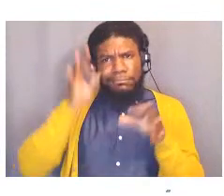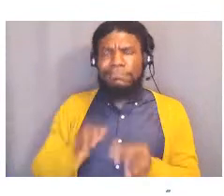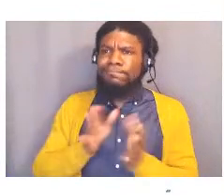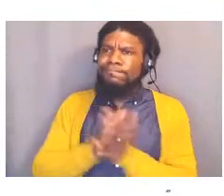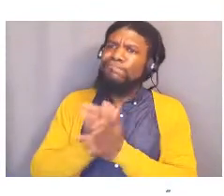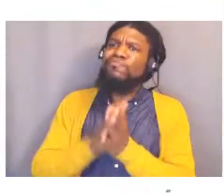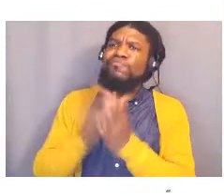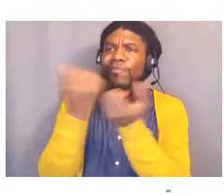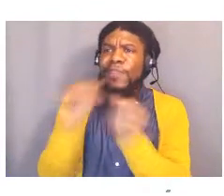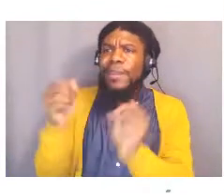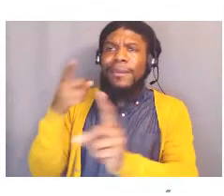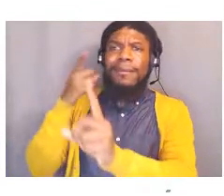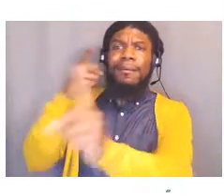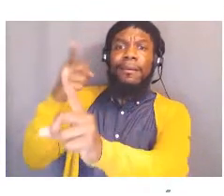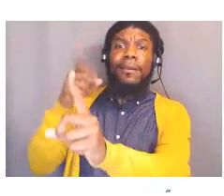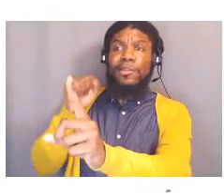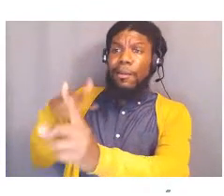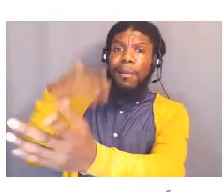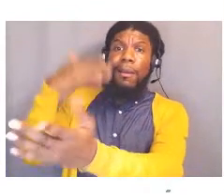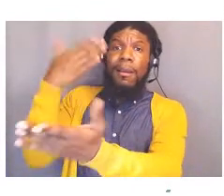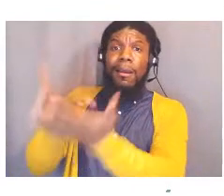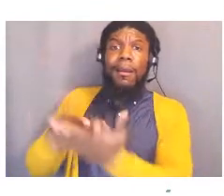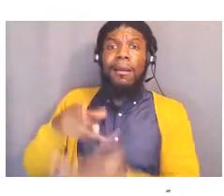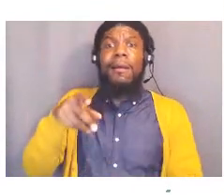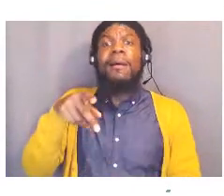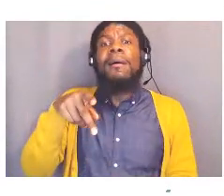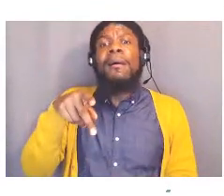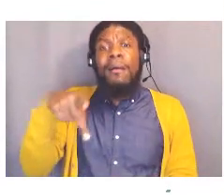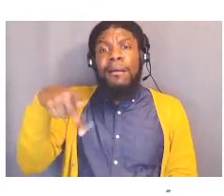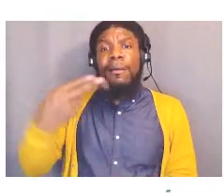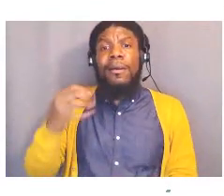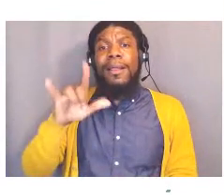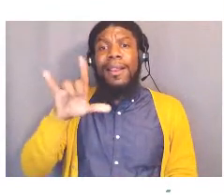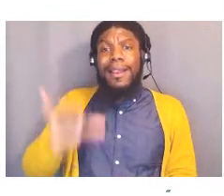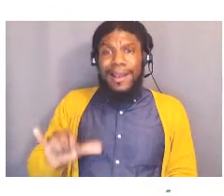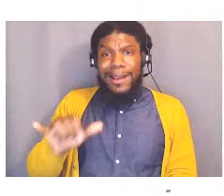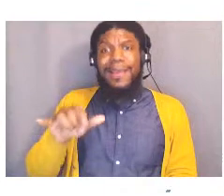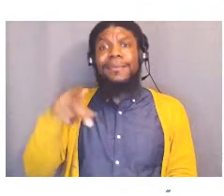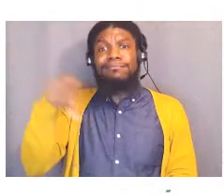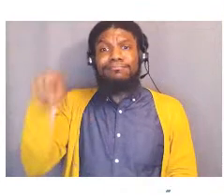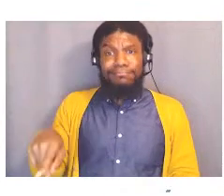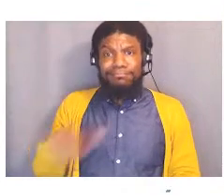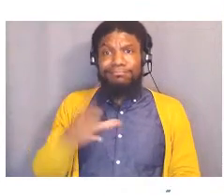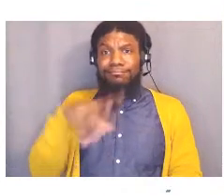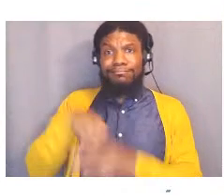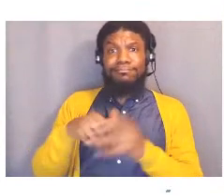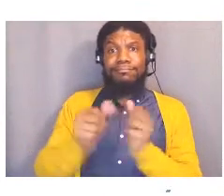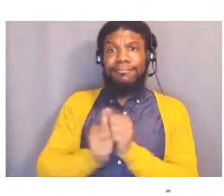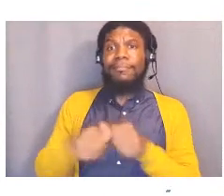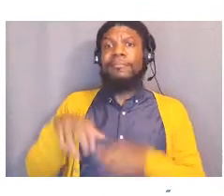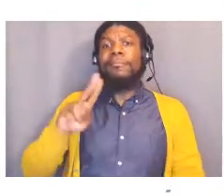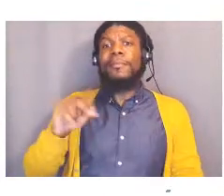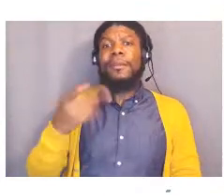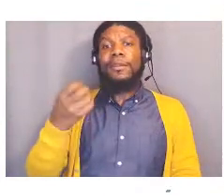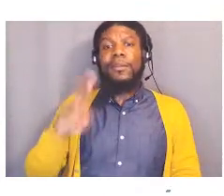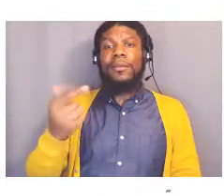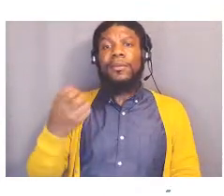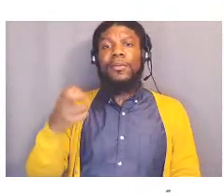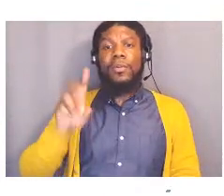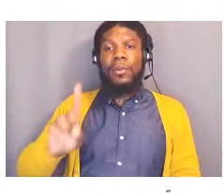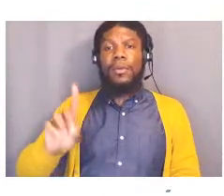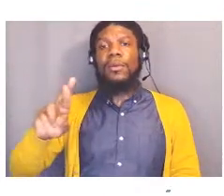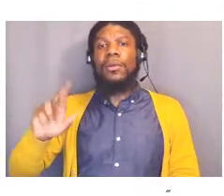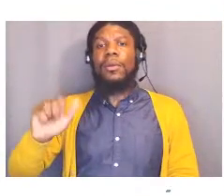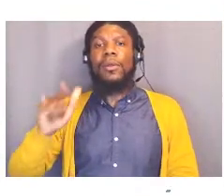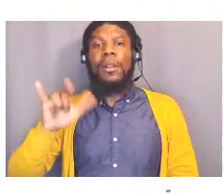Philadelphia, and that's where I become a part of the Underground Railroad. Tain't a train, tain't underground. It's a